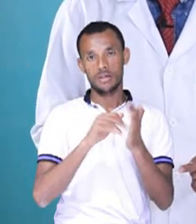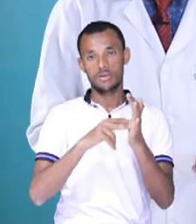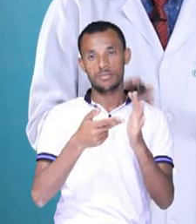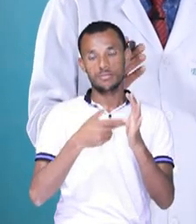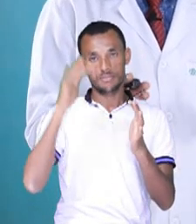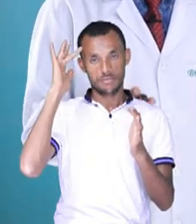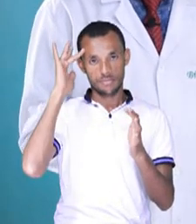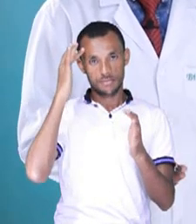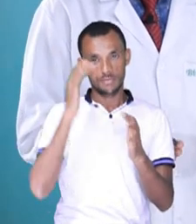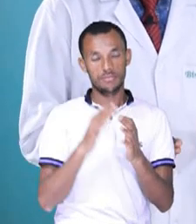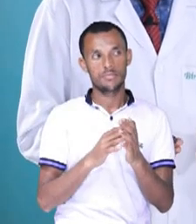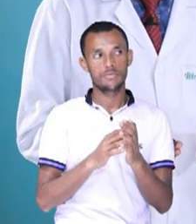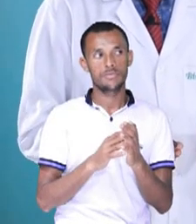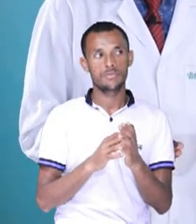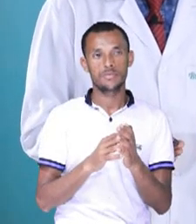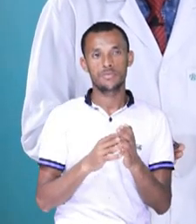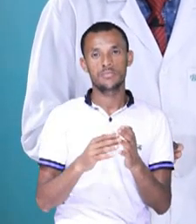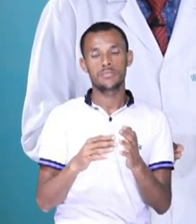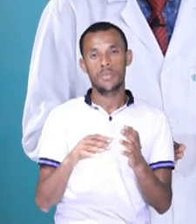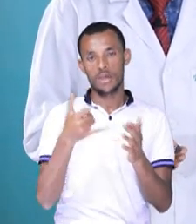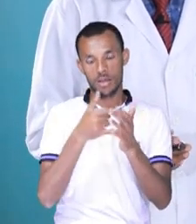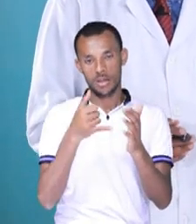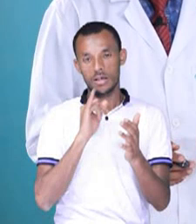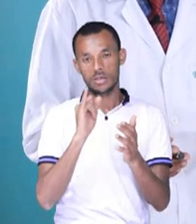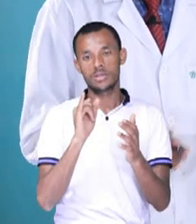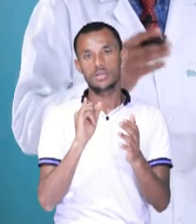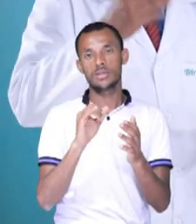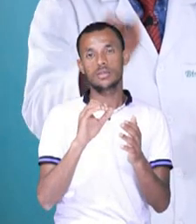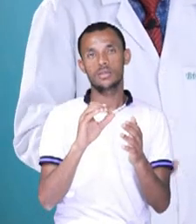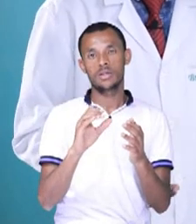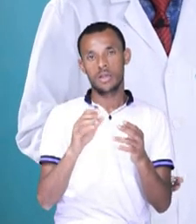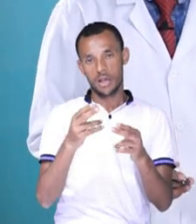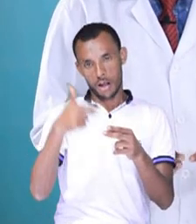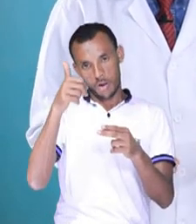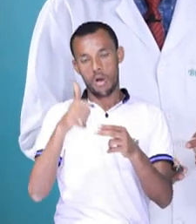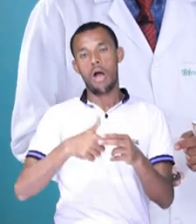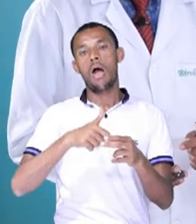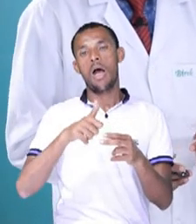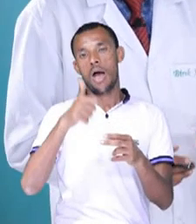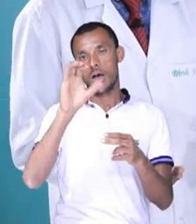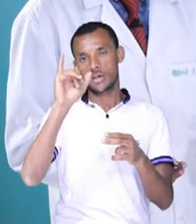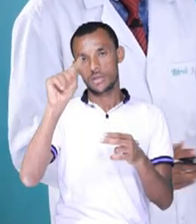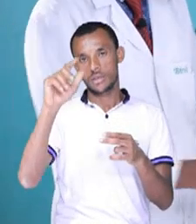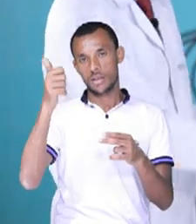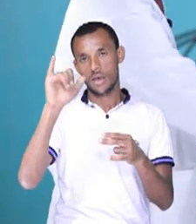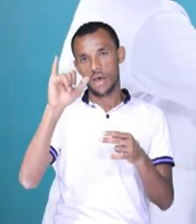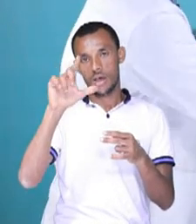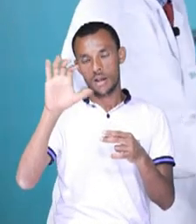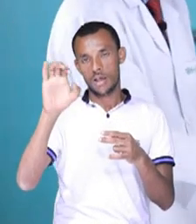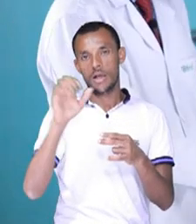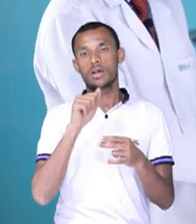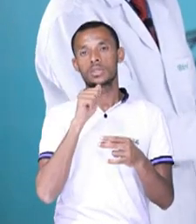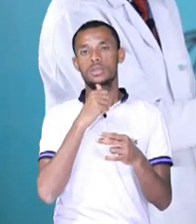painkiller. The other name of aspirin is what? Acetyl salicylic acid. The other name of aspirin is acetyl salicylic acid.